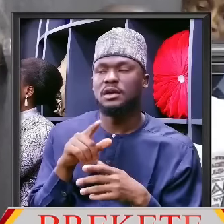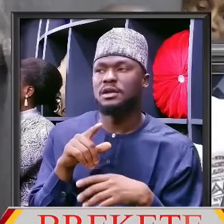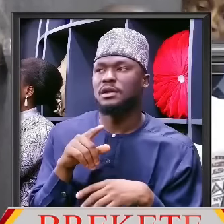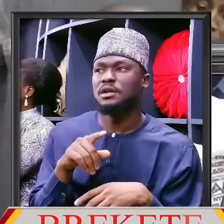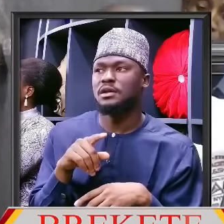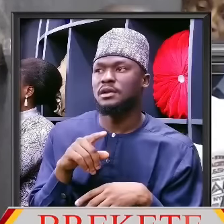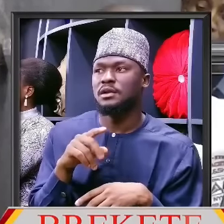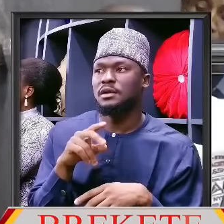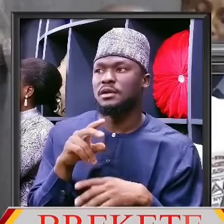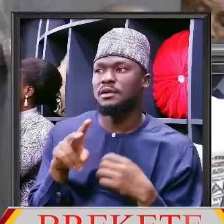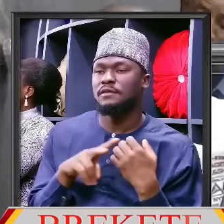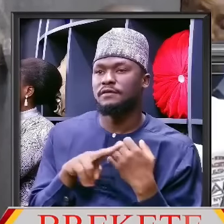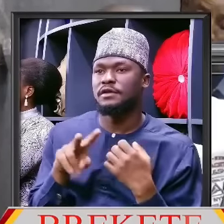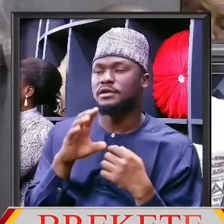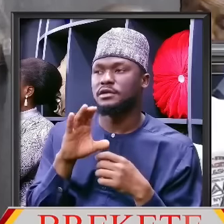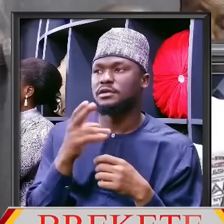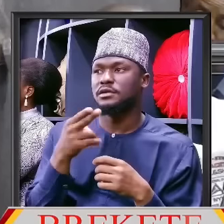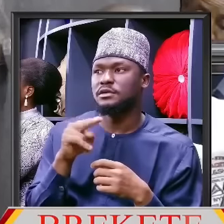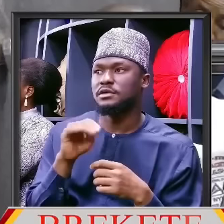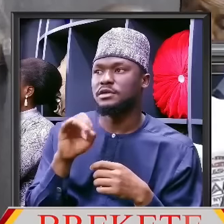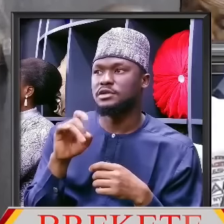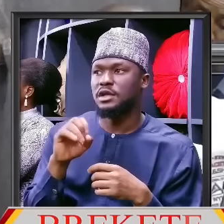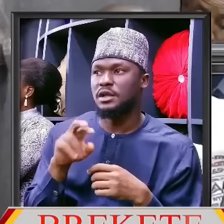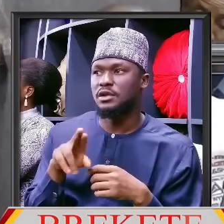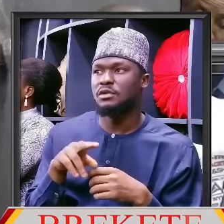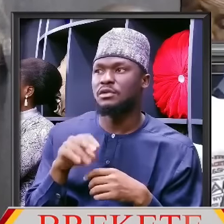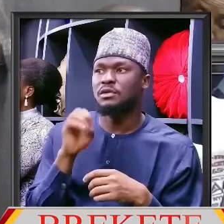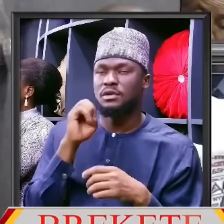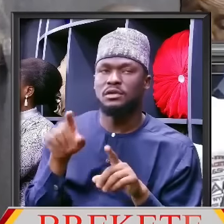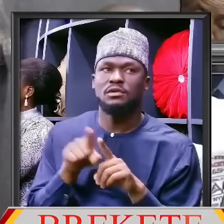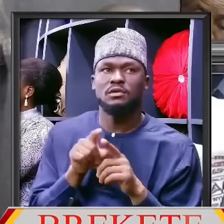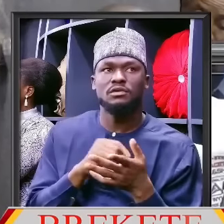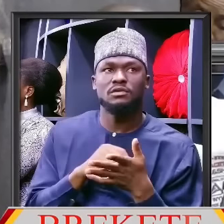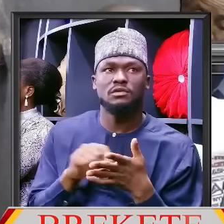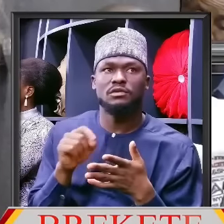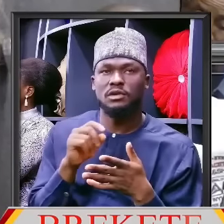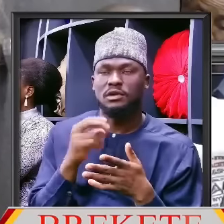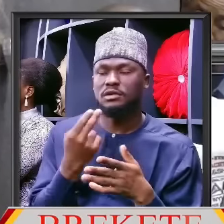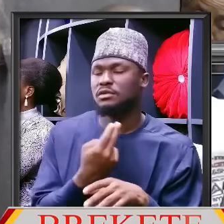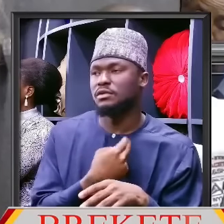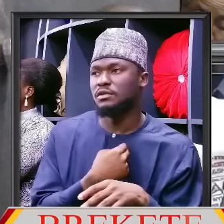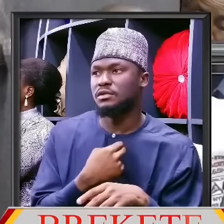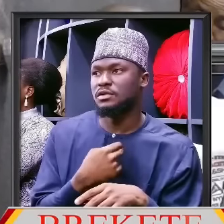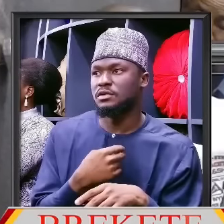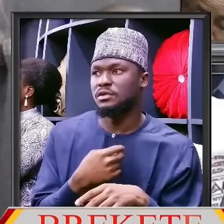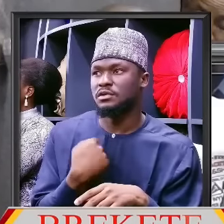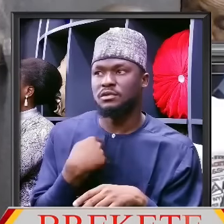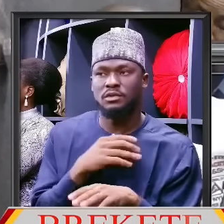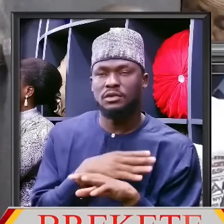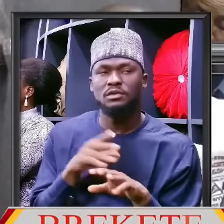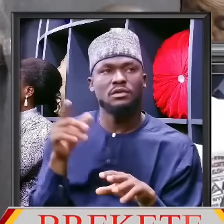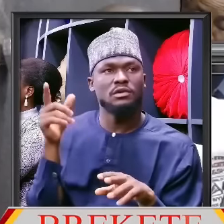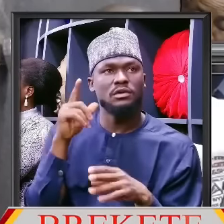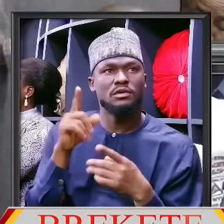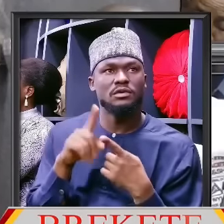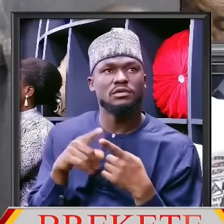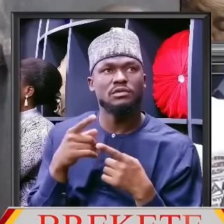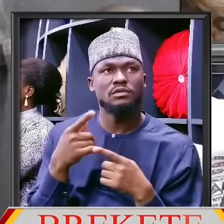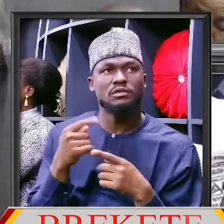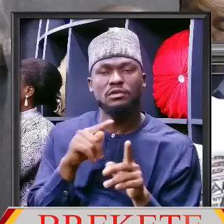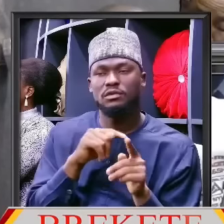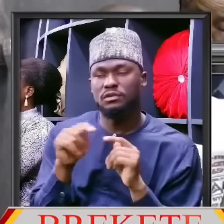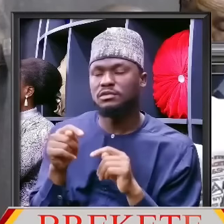This Delta State Vice Chancellor, University Vice Chancellor, he also writes us. We made request for acceptance of transfer